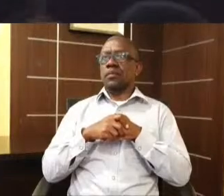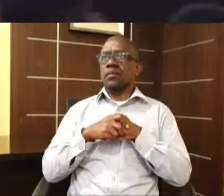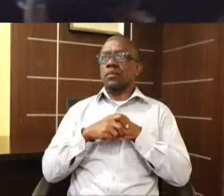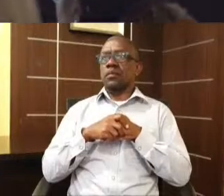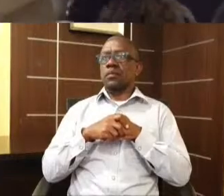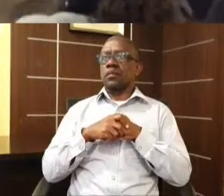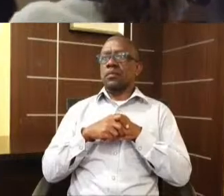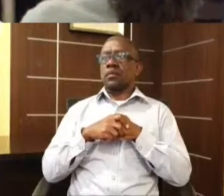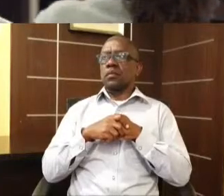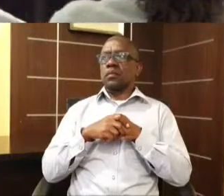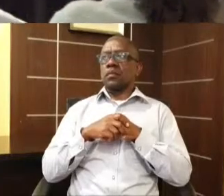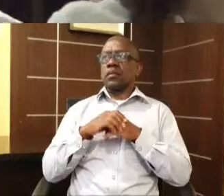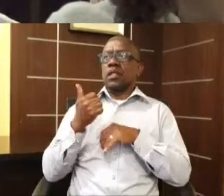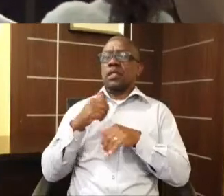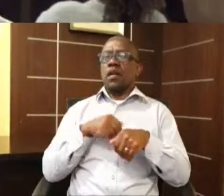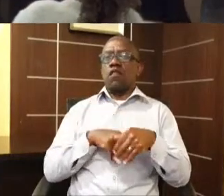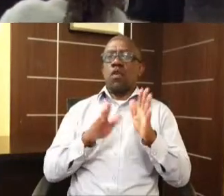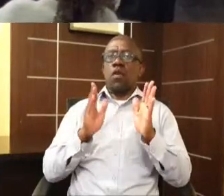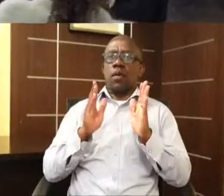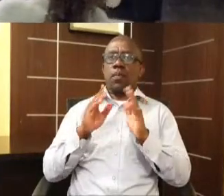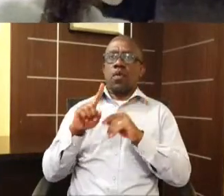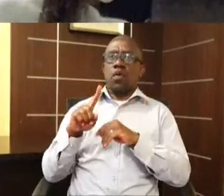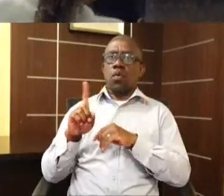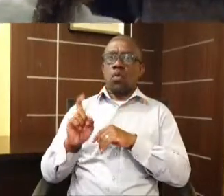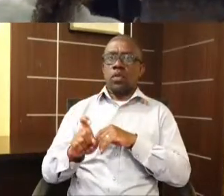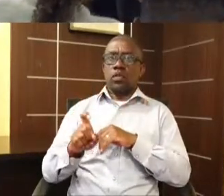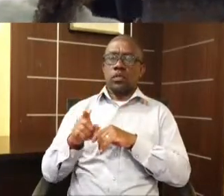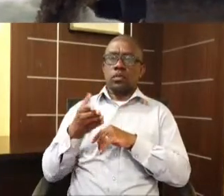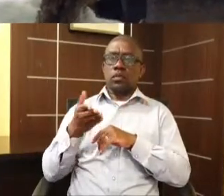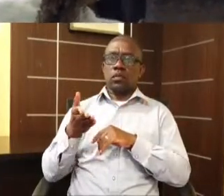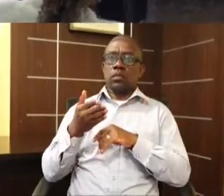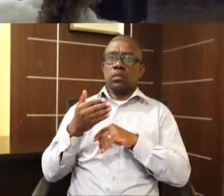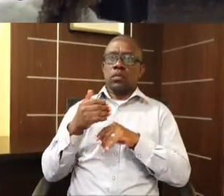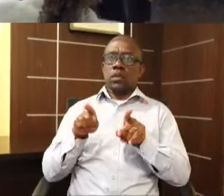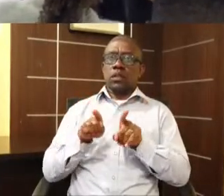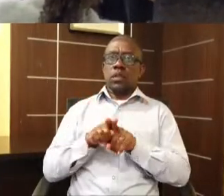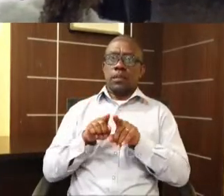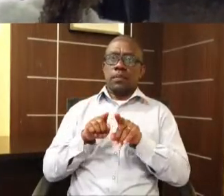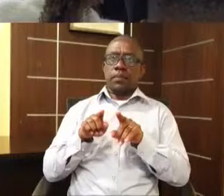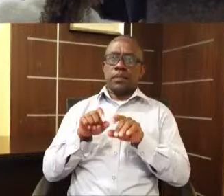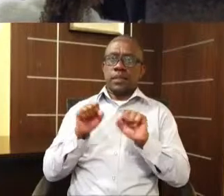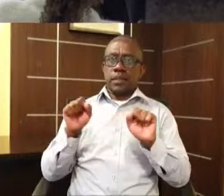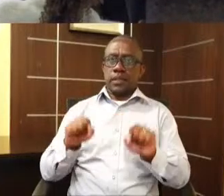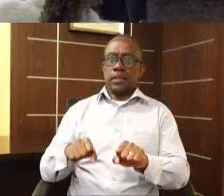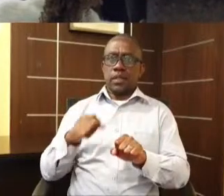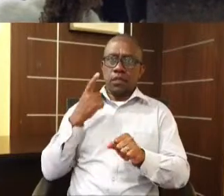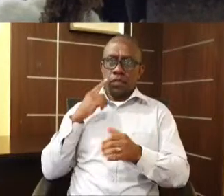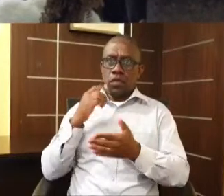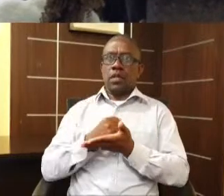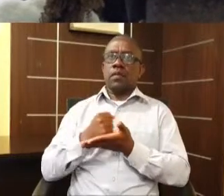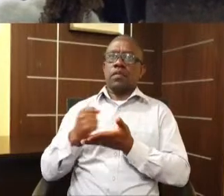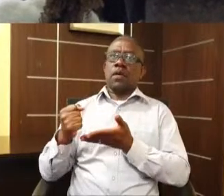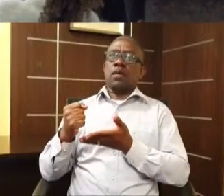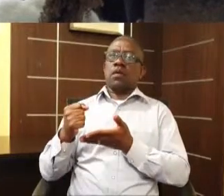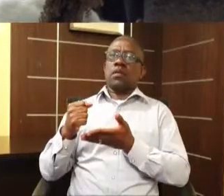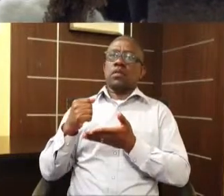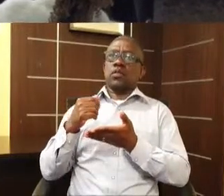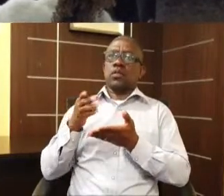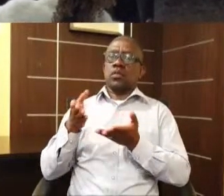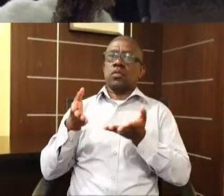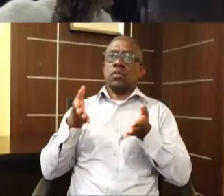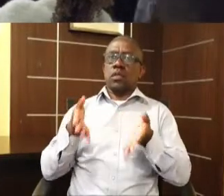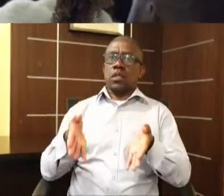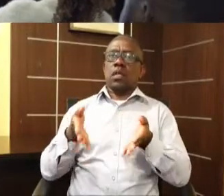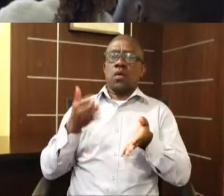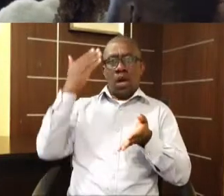So just a follow-up question to what has been asked about the referral system. Apart from knowing the methods that